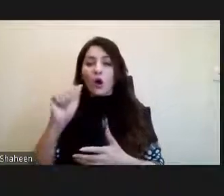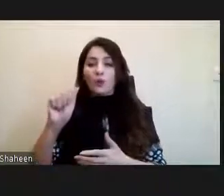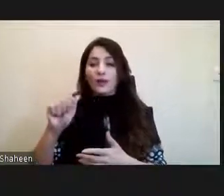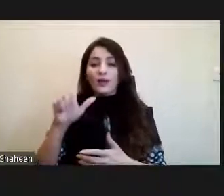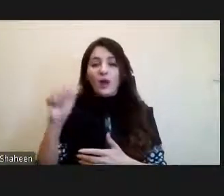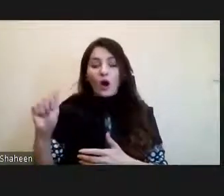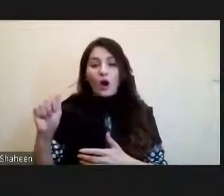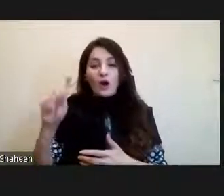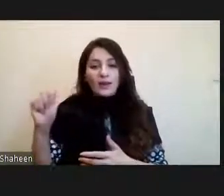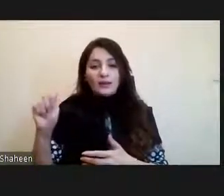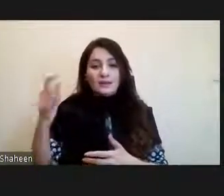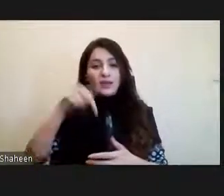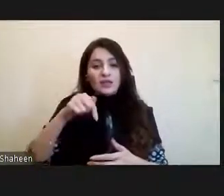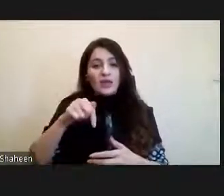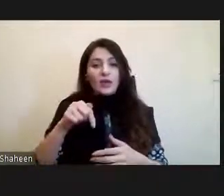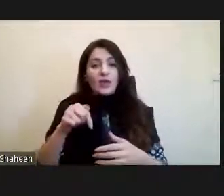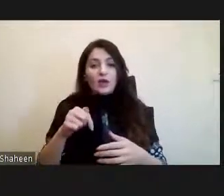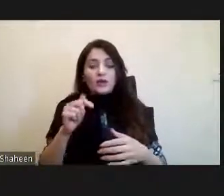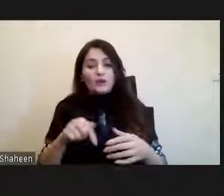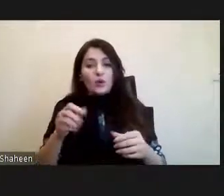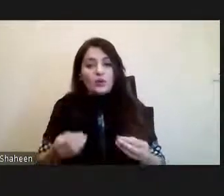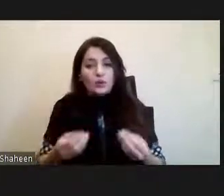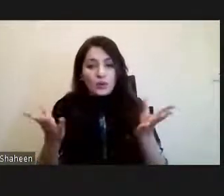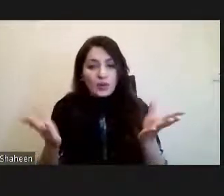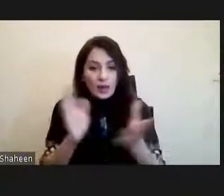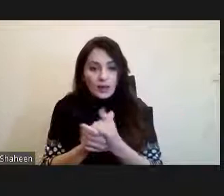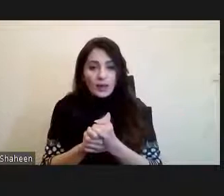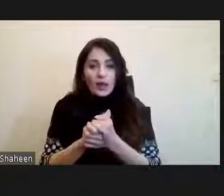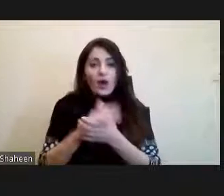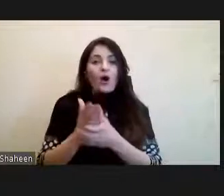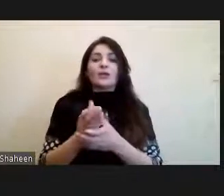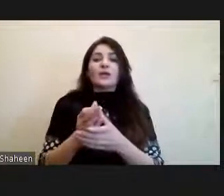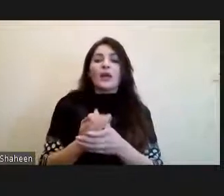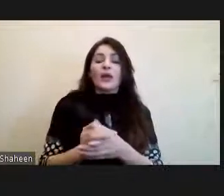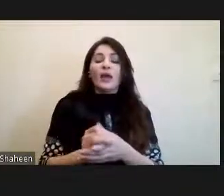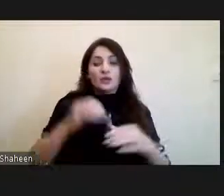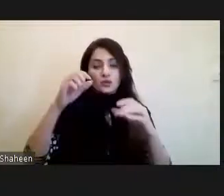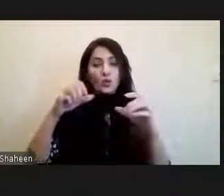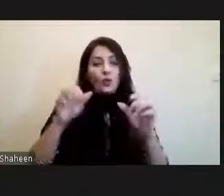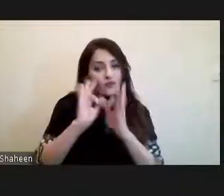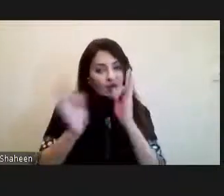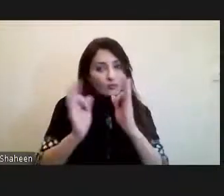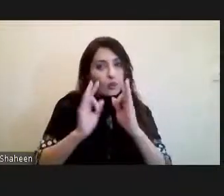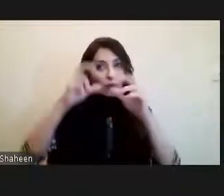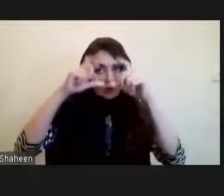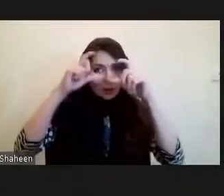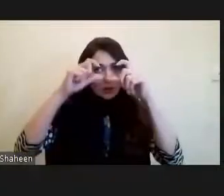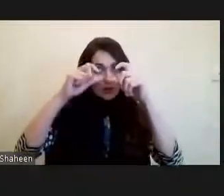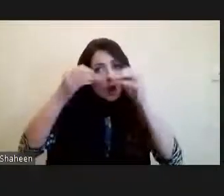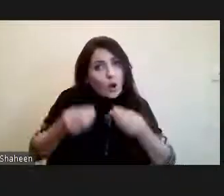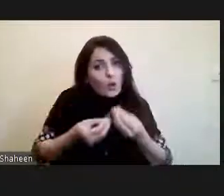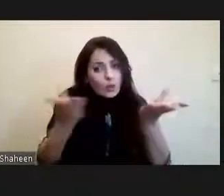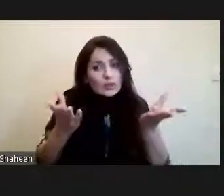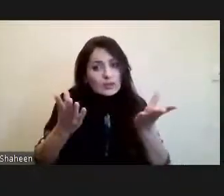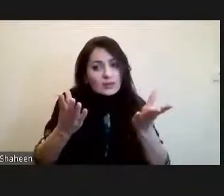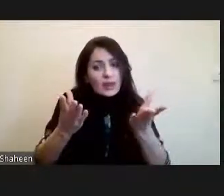of photos on Facebook automatically. But before this launch, we ran multiple rounds of research, not just to learn how people were using it,